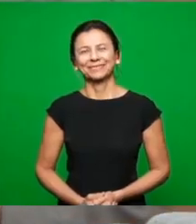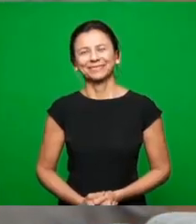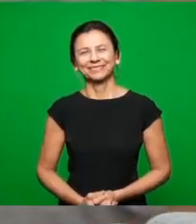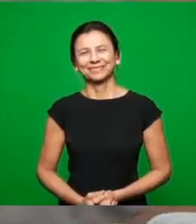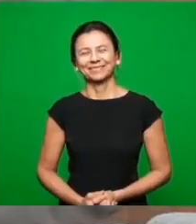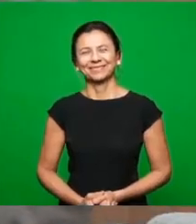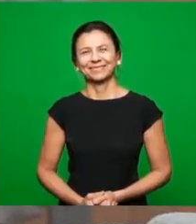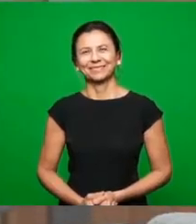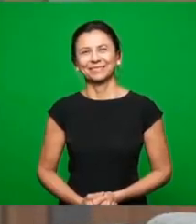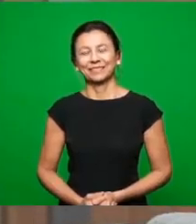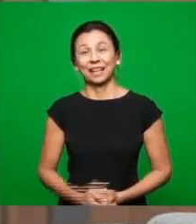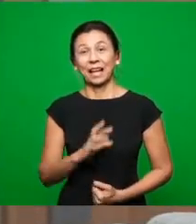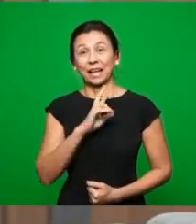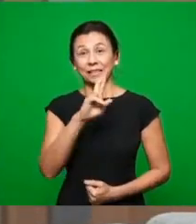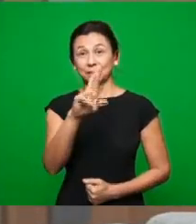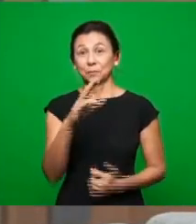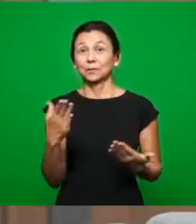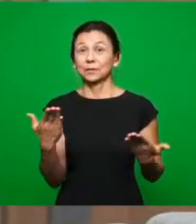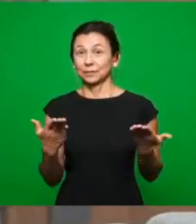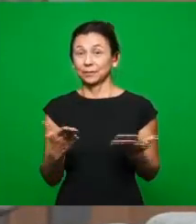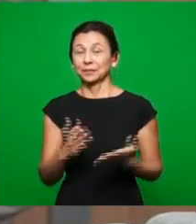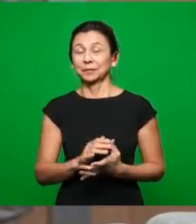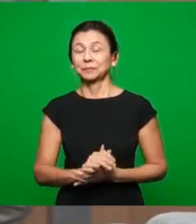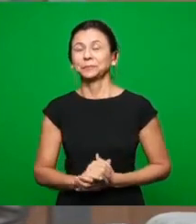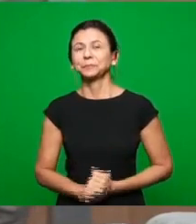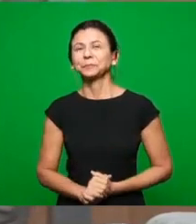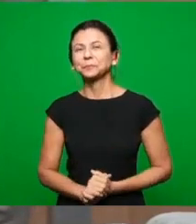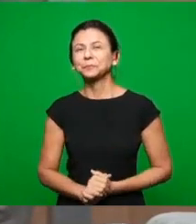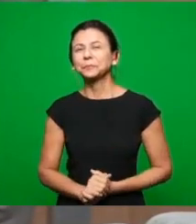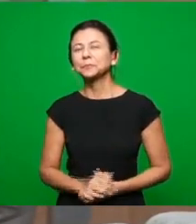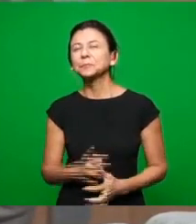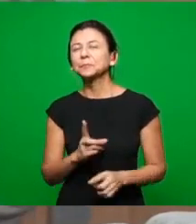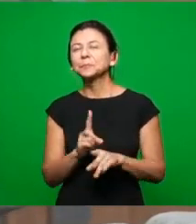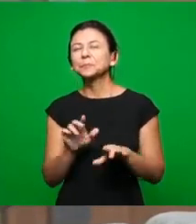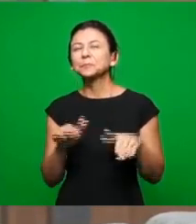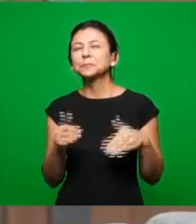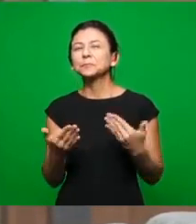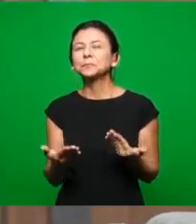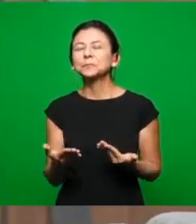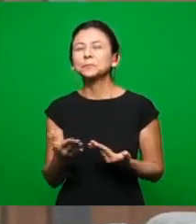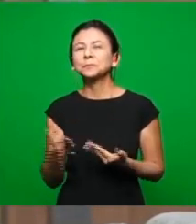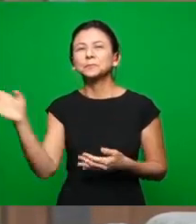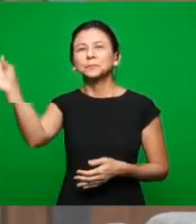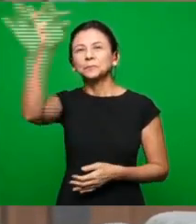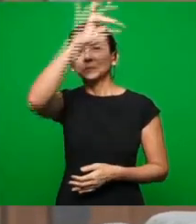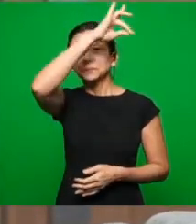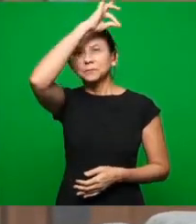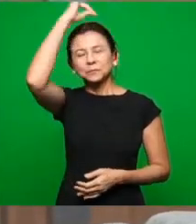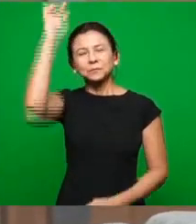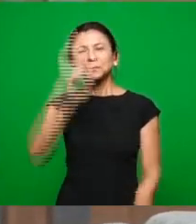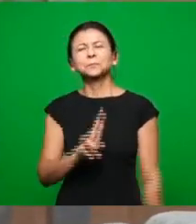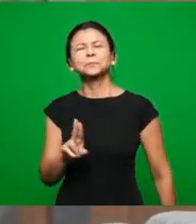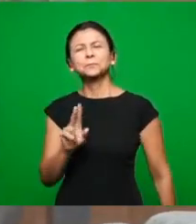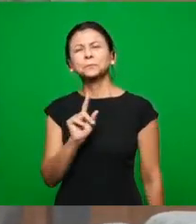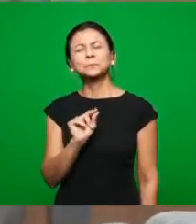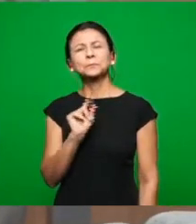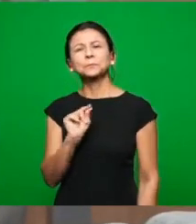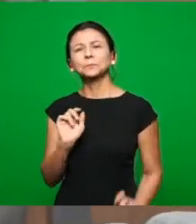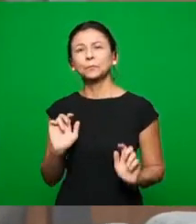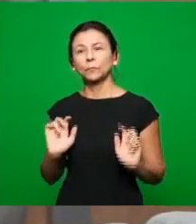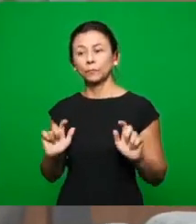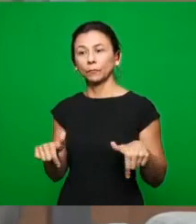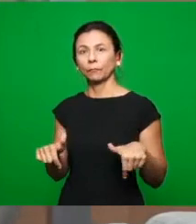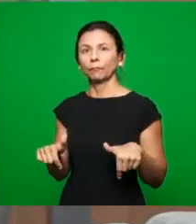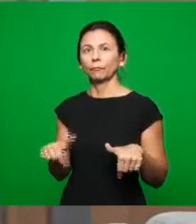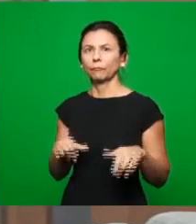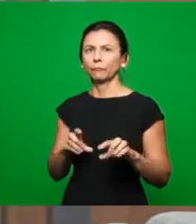Very well, my brethren, we're going to see now the answer to our question. In order for us to figure out what was the instrument used by the Holy Spirit in